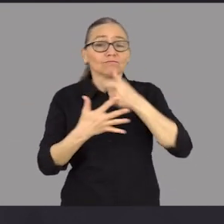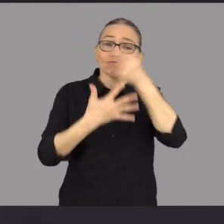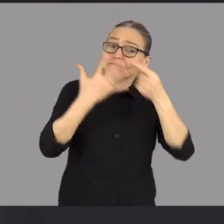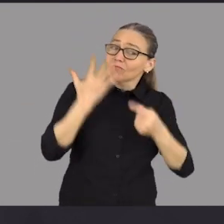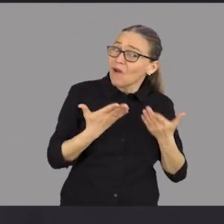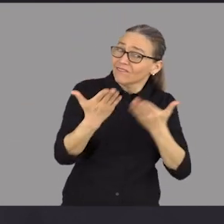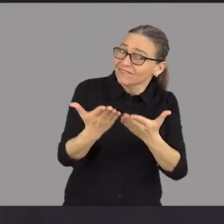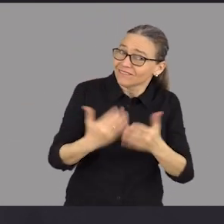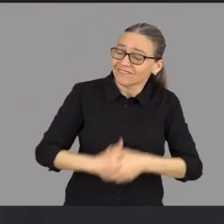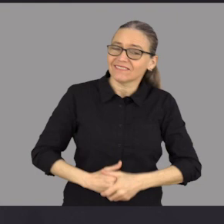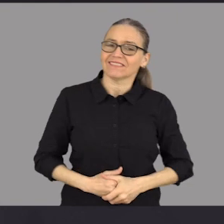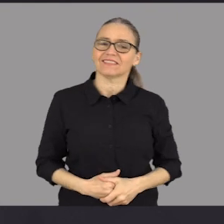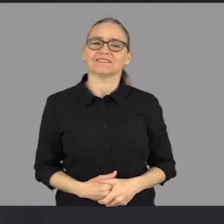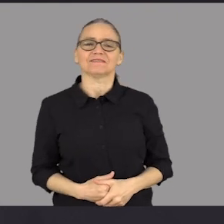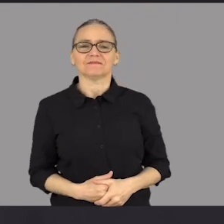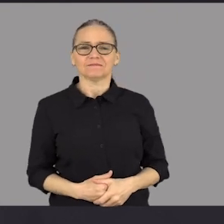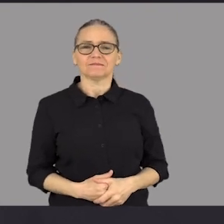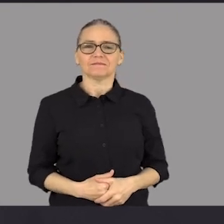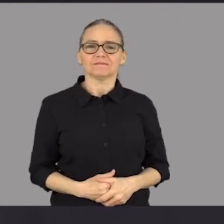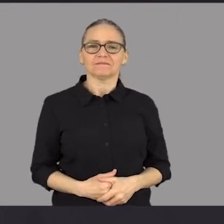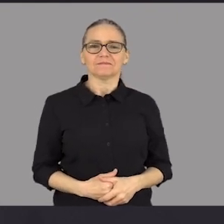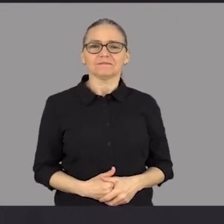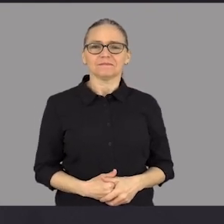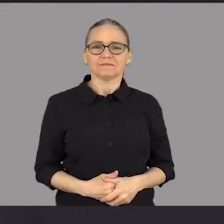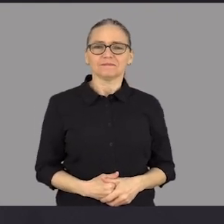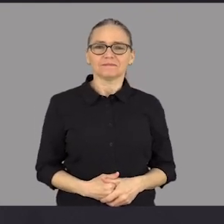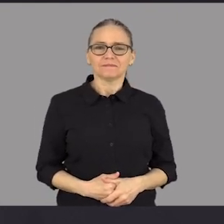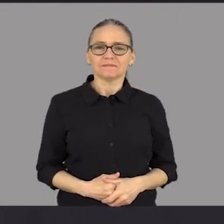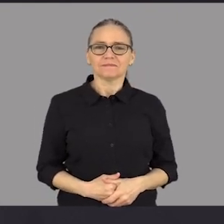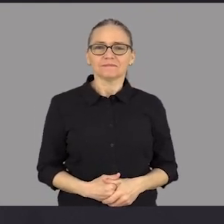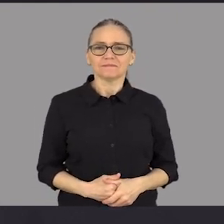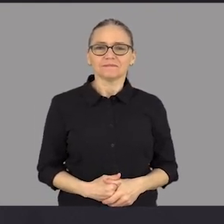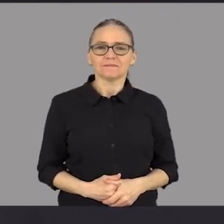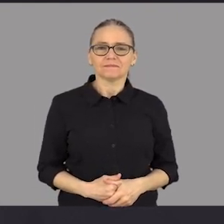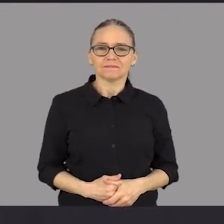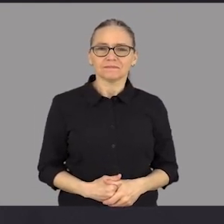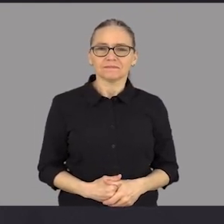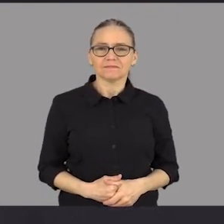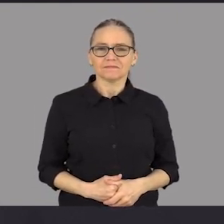learn more about our programs, initiatives, and offerings.